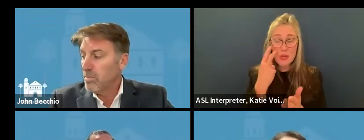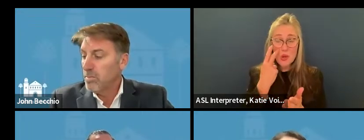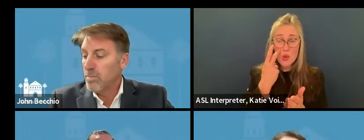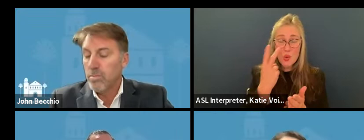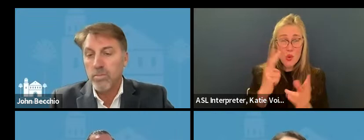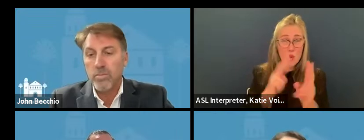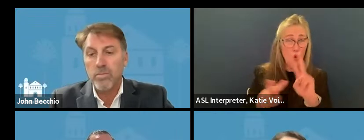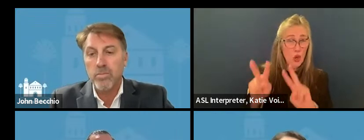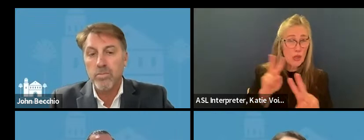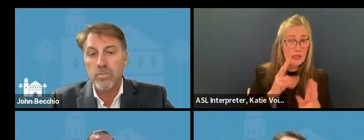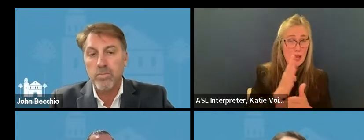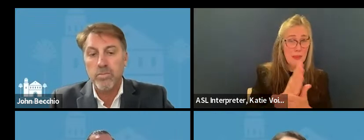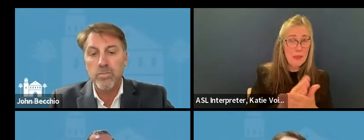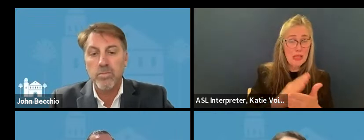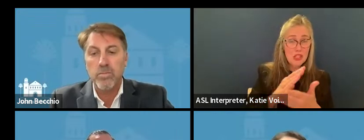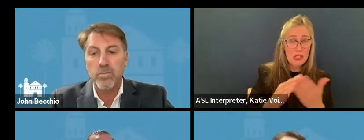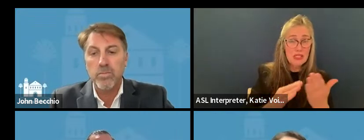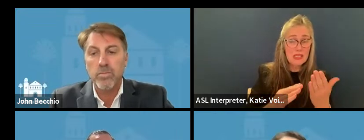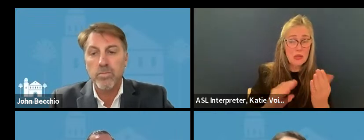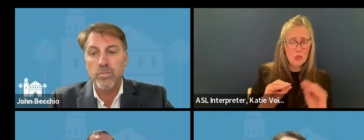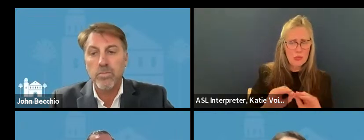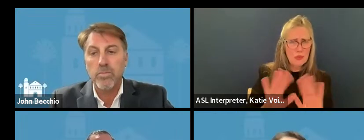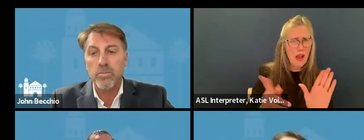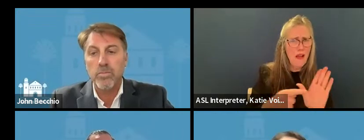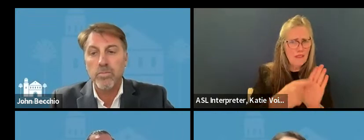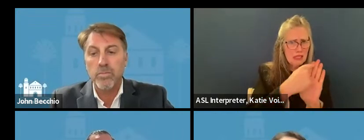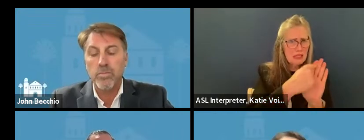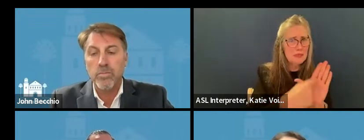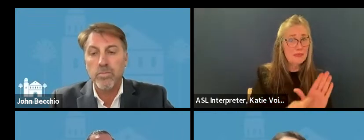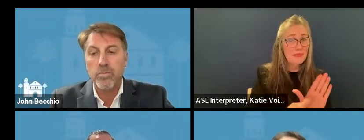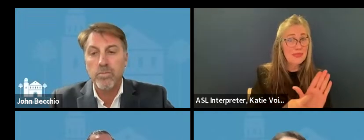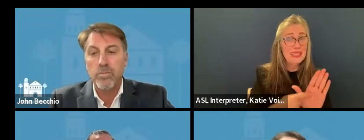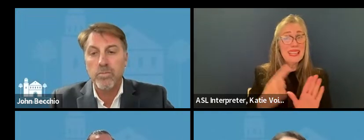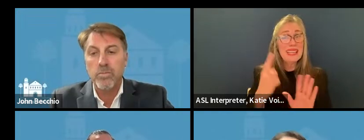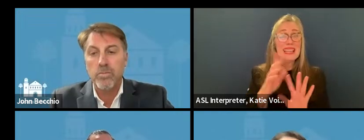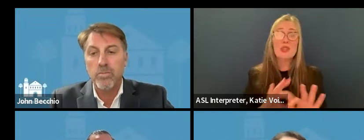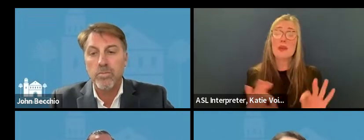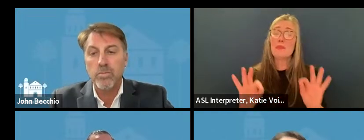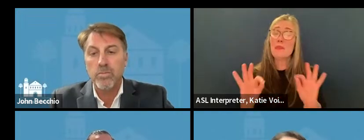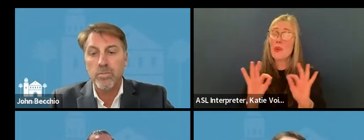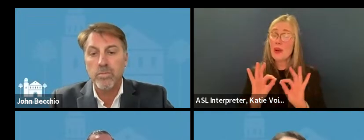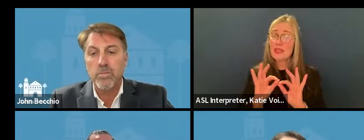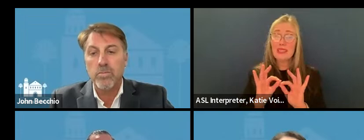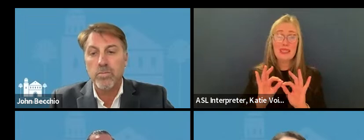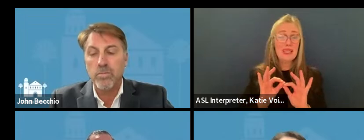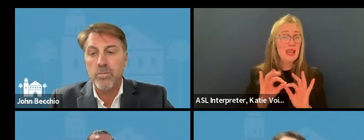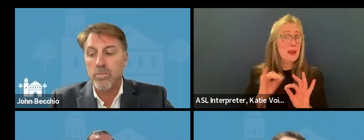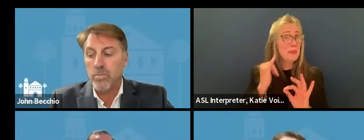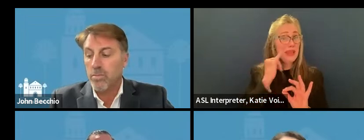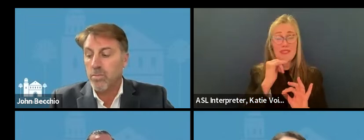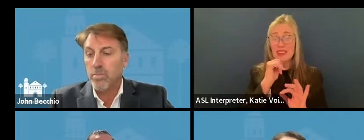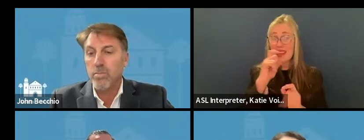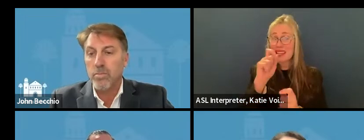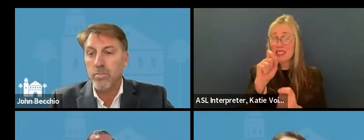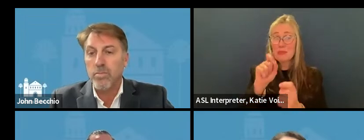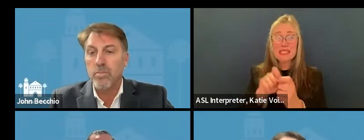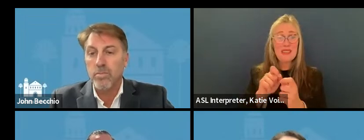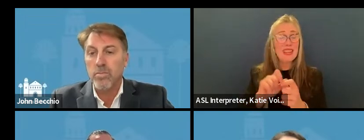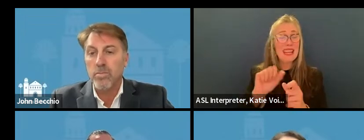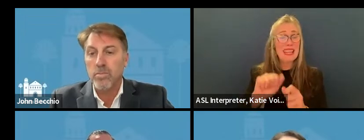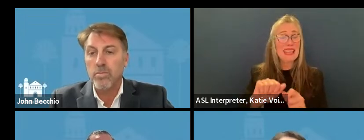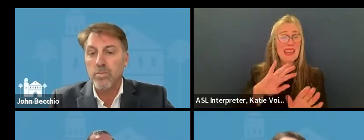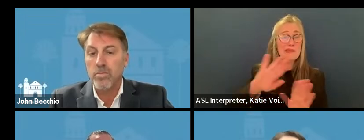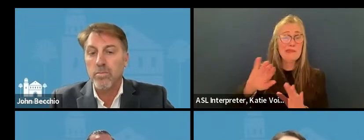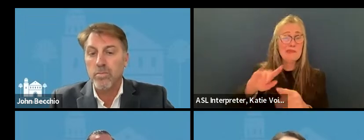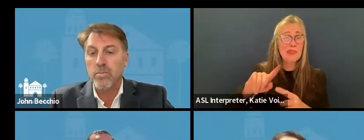question would be, because these are one of those things, although very, very important, these are one of those things, if not really given that specificity, falls by the wayside when hard